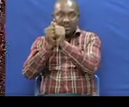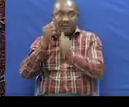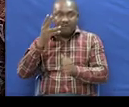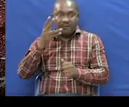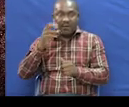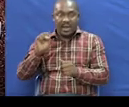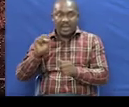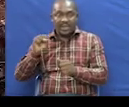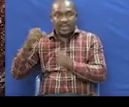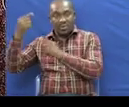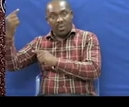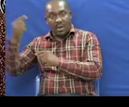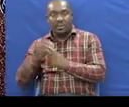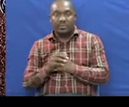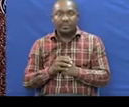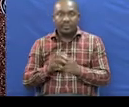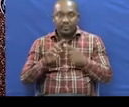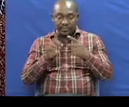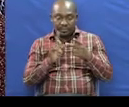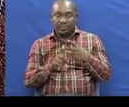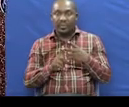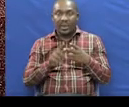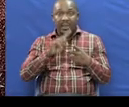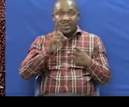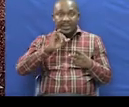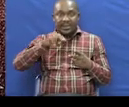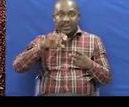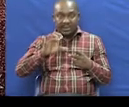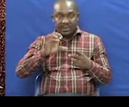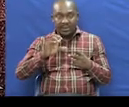electronic configuration is argon